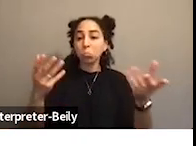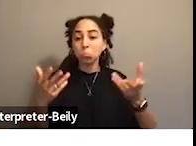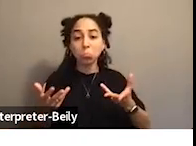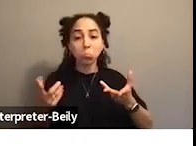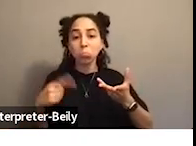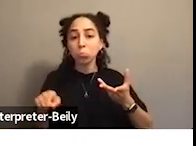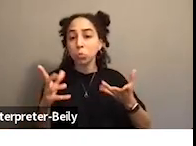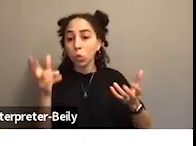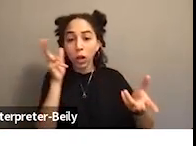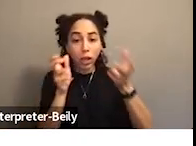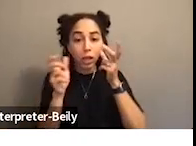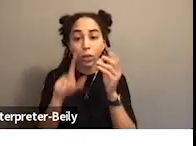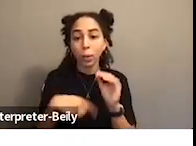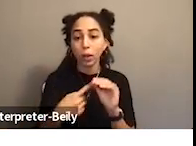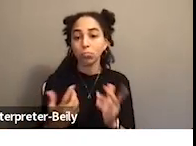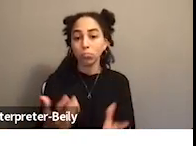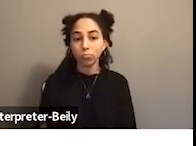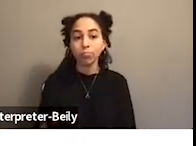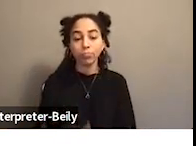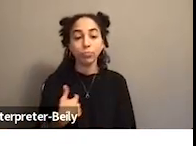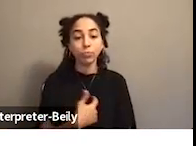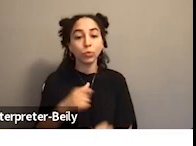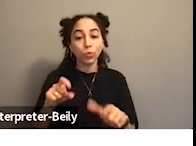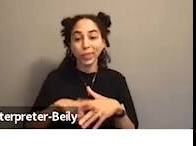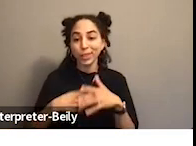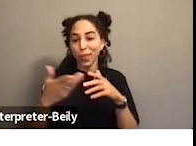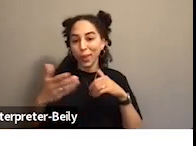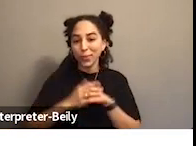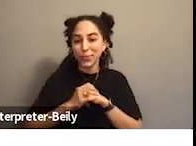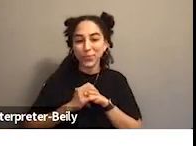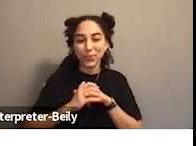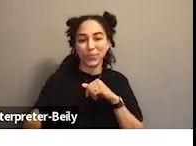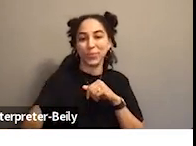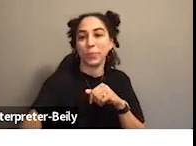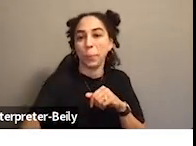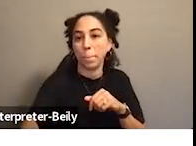you'd like to hear about. So we can start there.